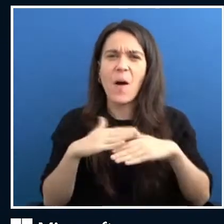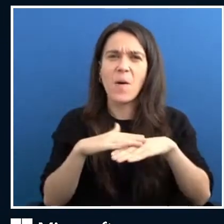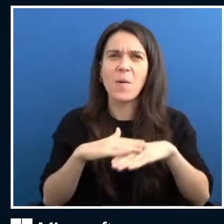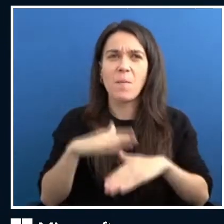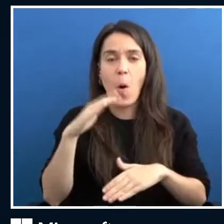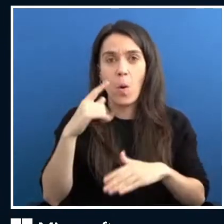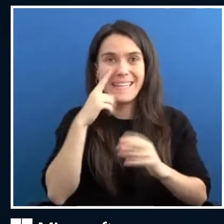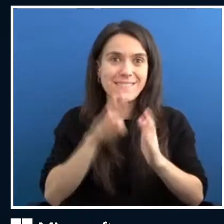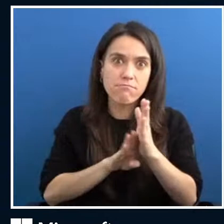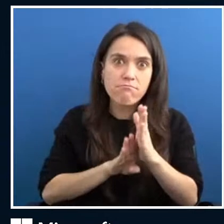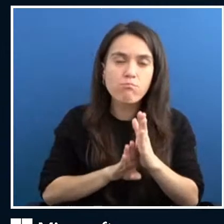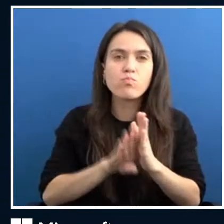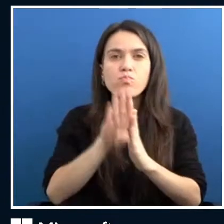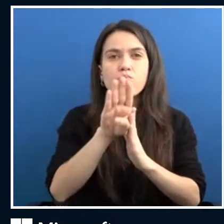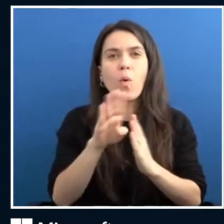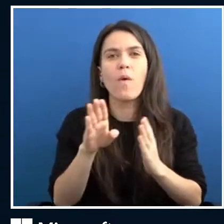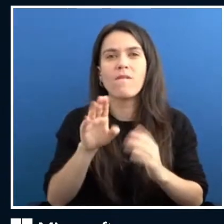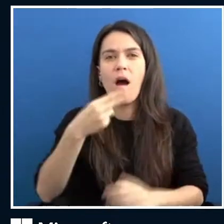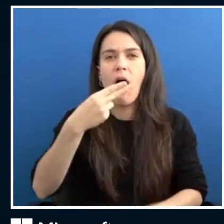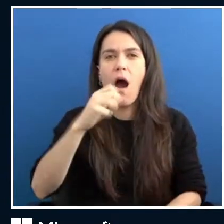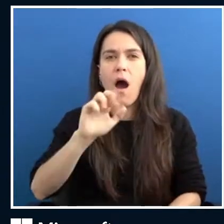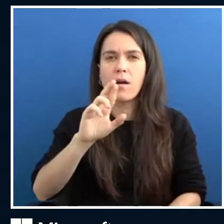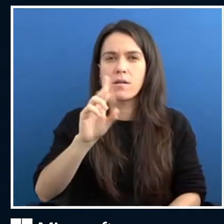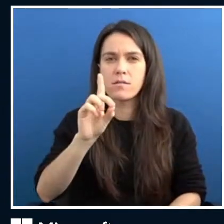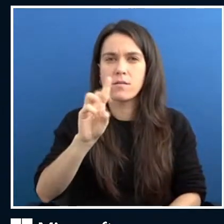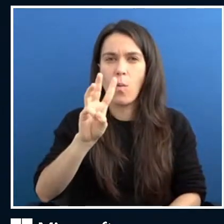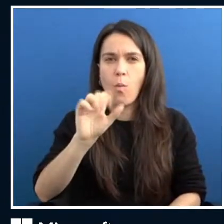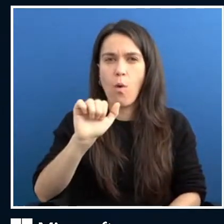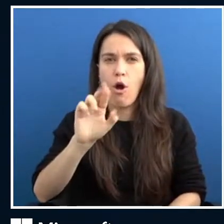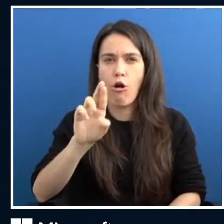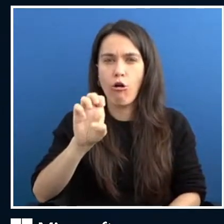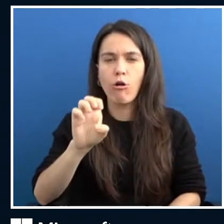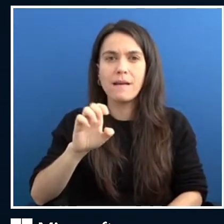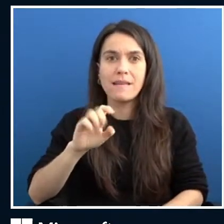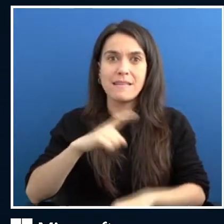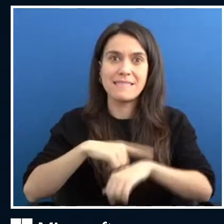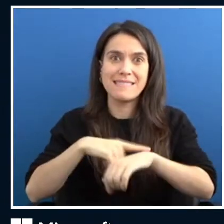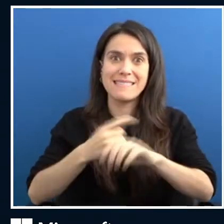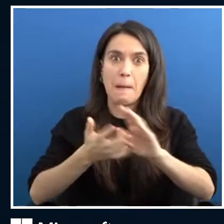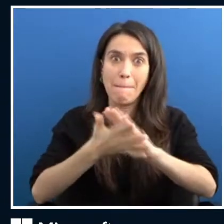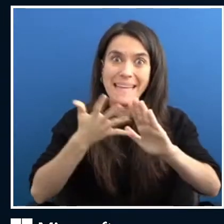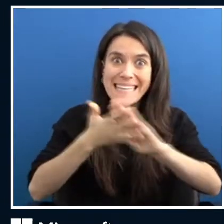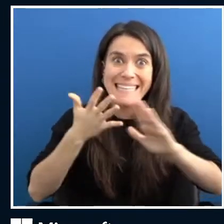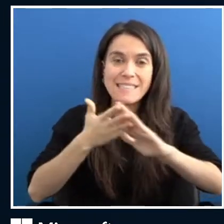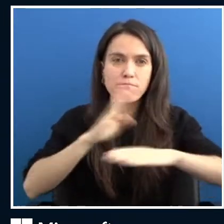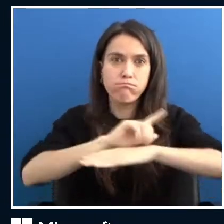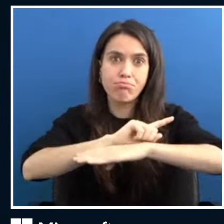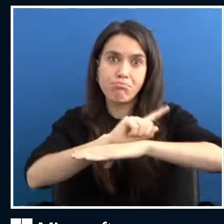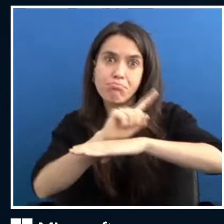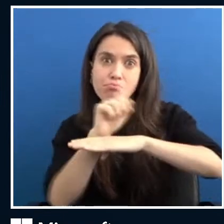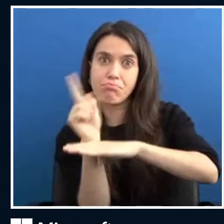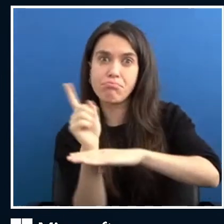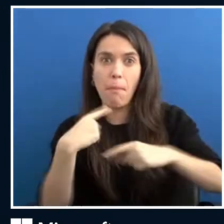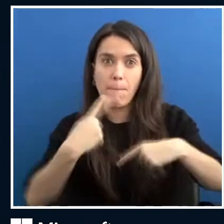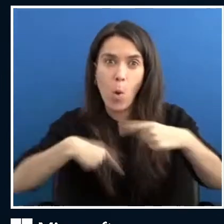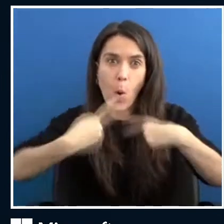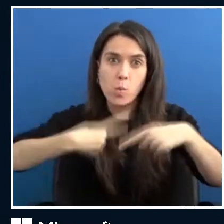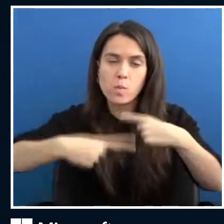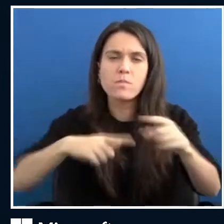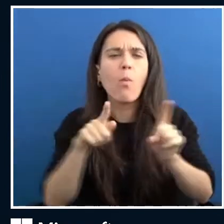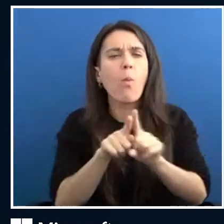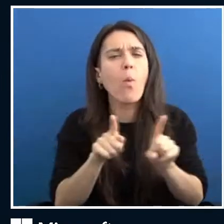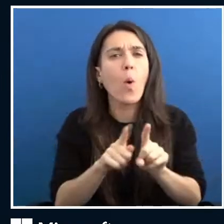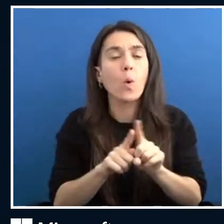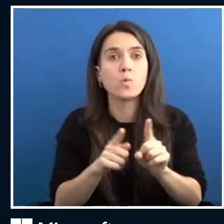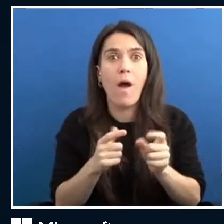in hardware. The speeds of and processing speeds have enormously improved. But the key thing has also been the availability of